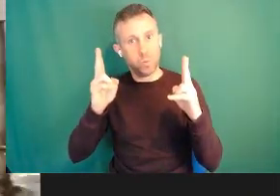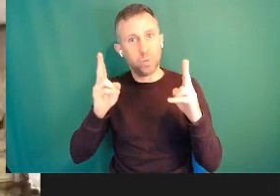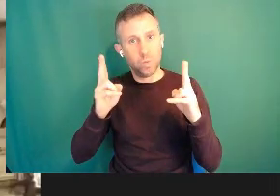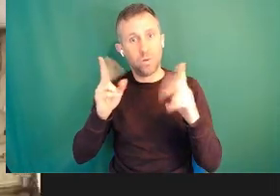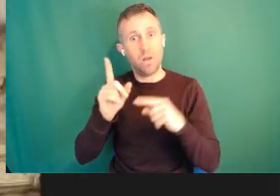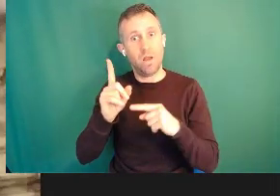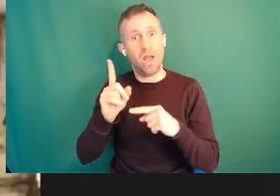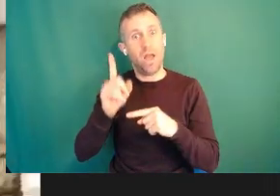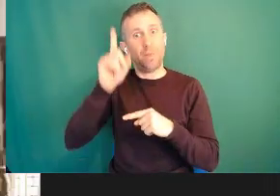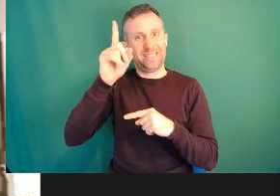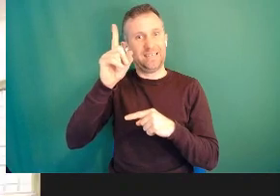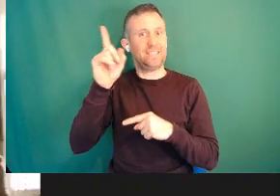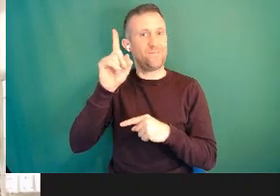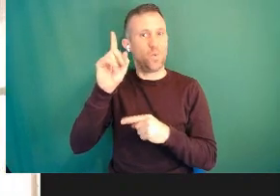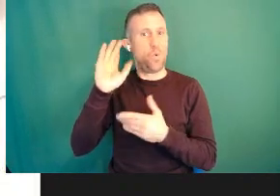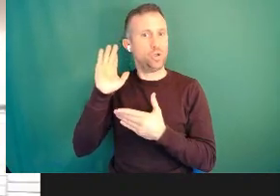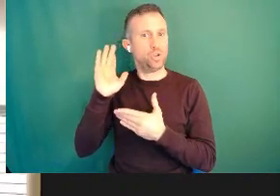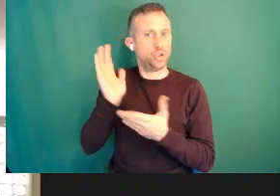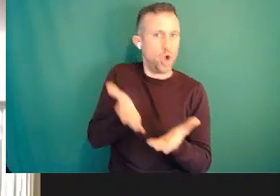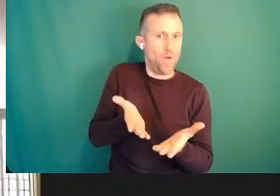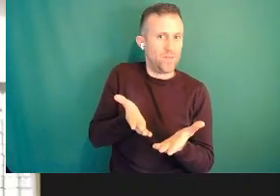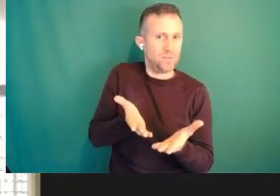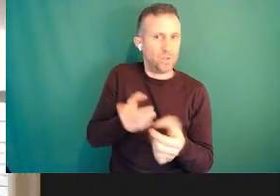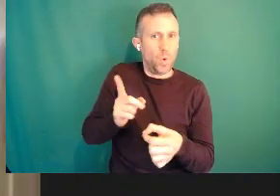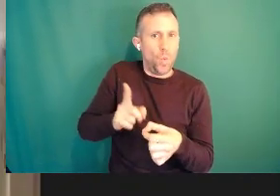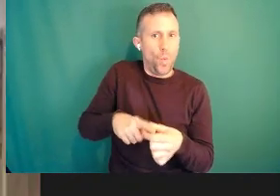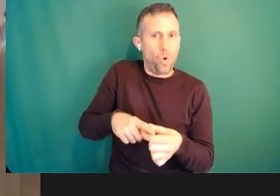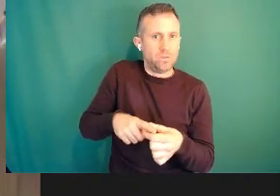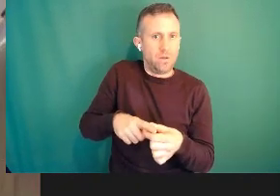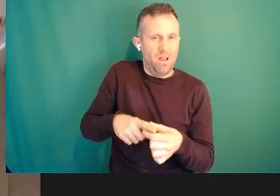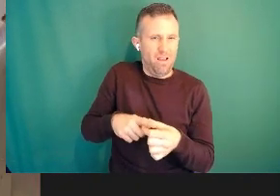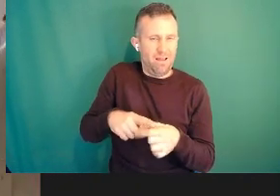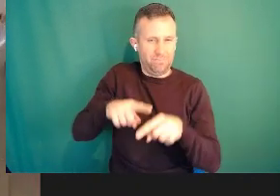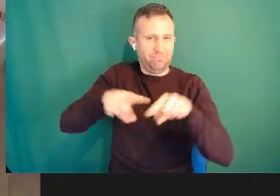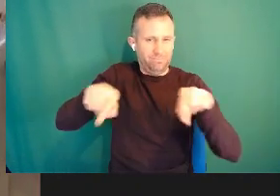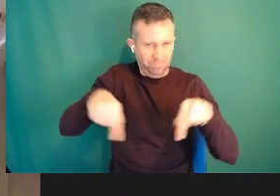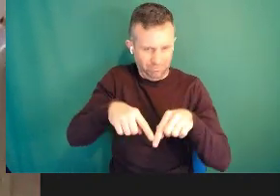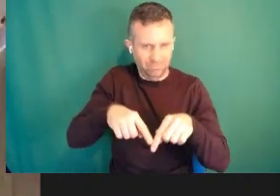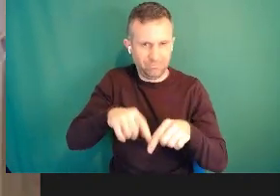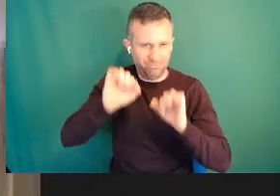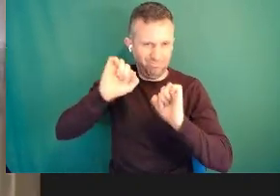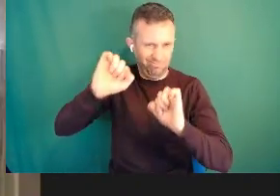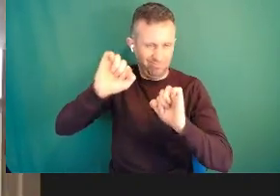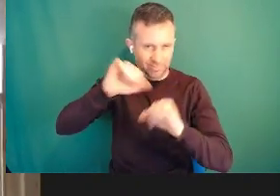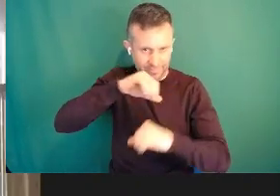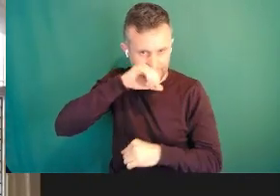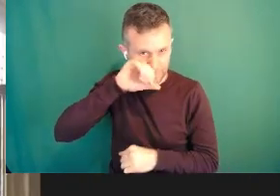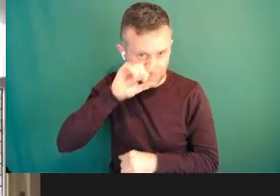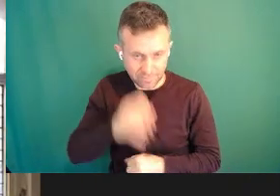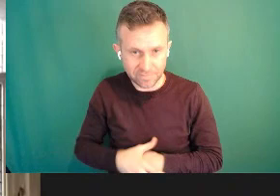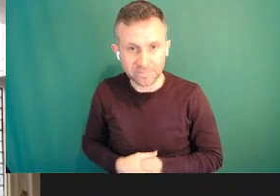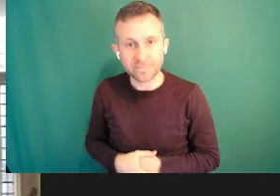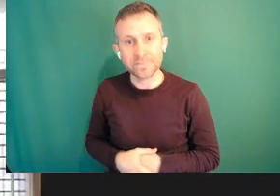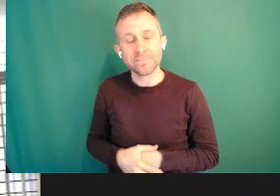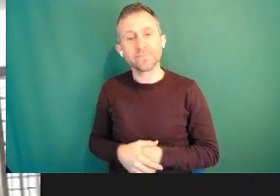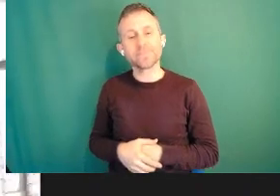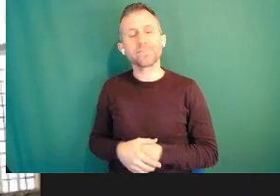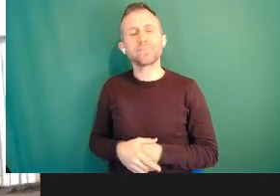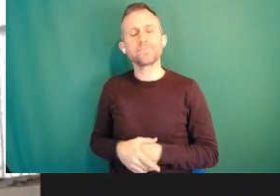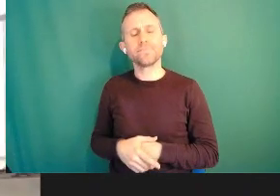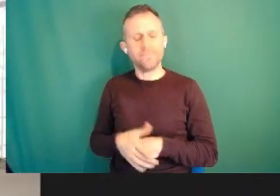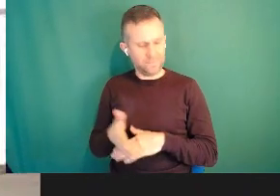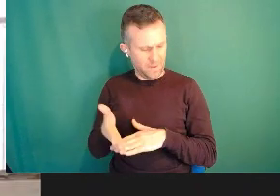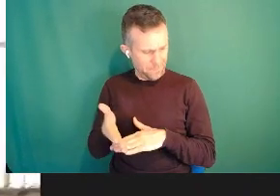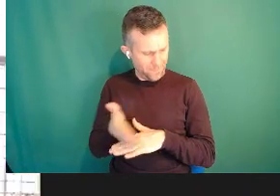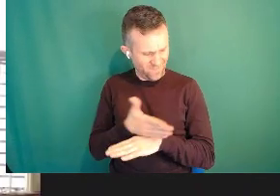And up until probably about the 70s, this would have been used